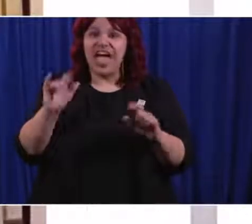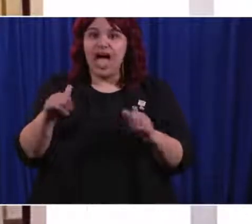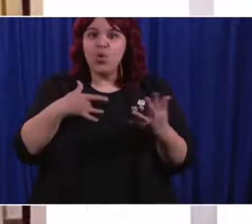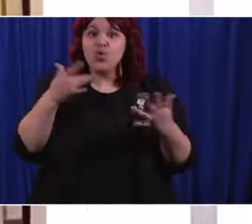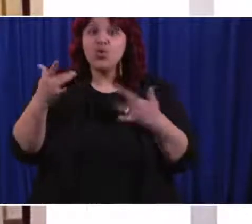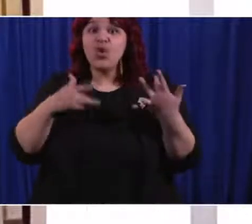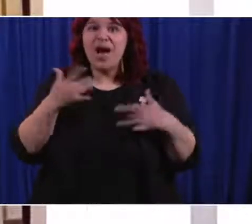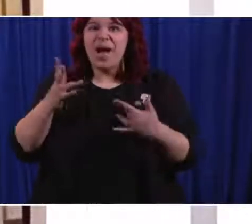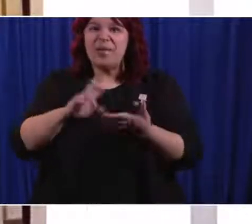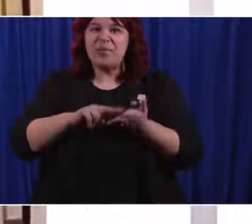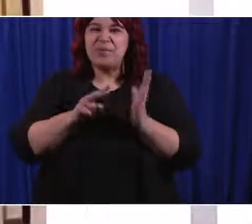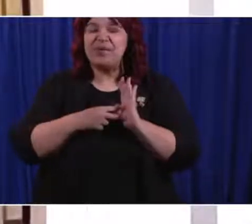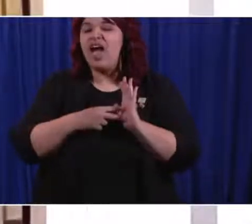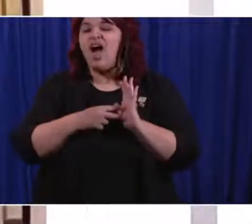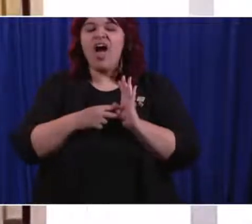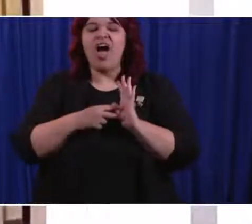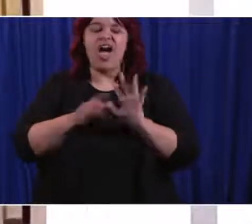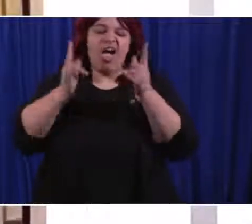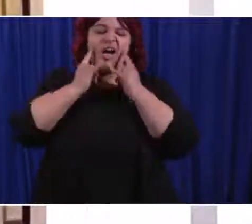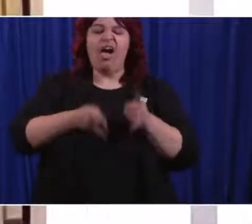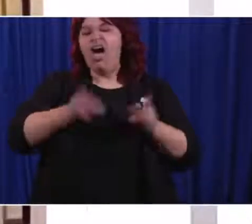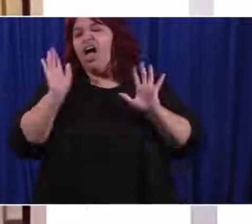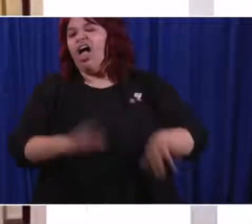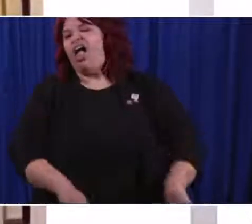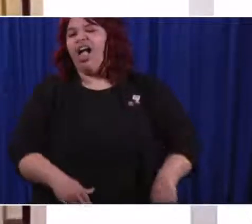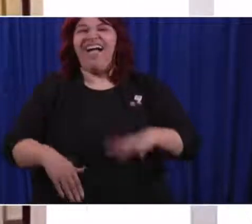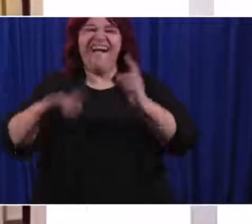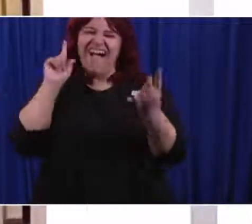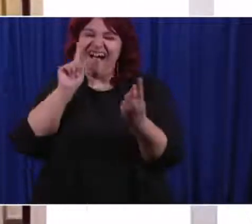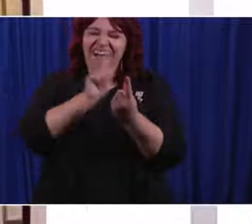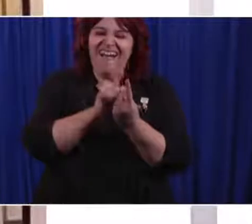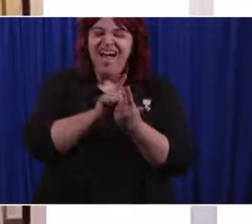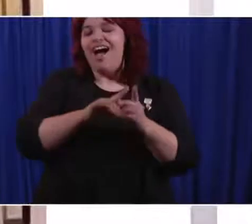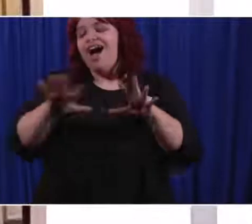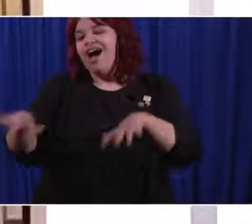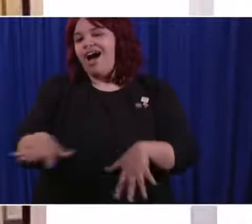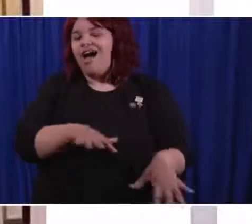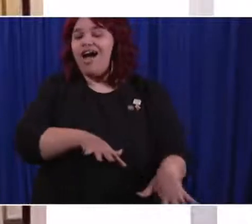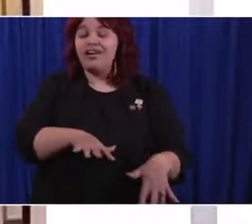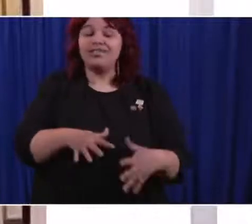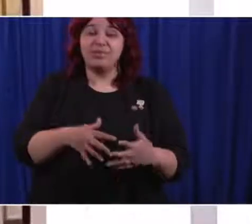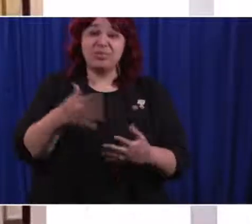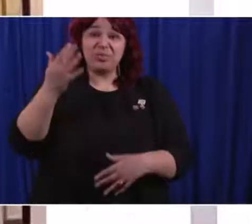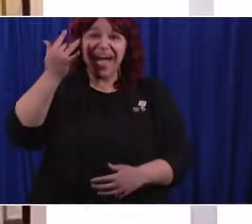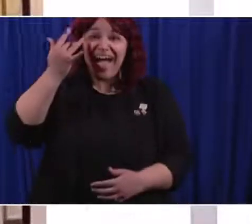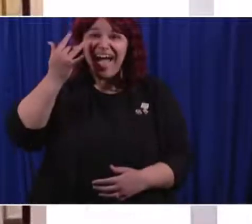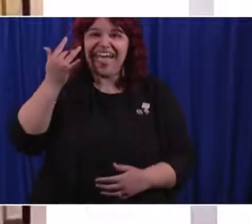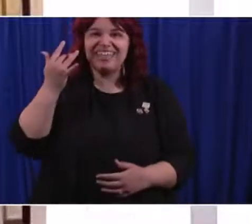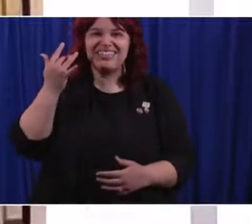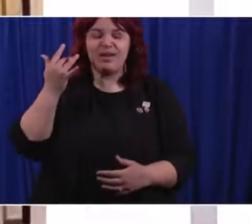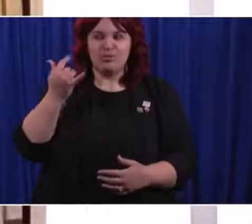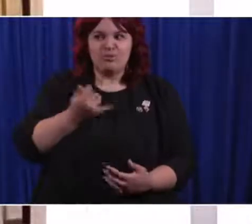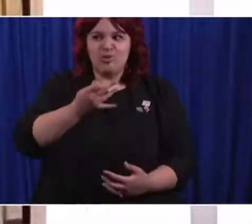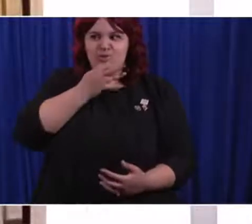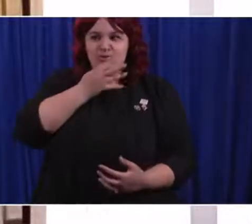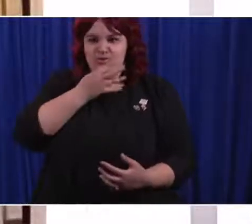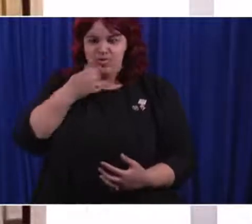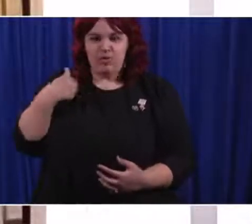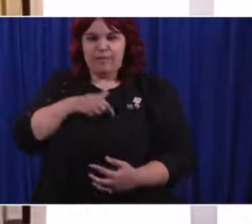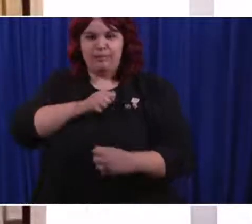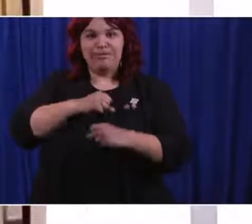doubt, every day we are, in fact, getting closer to victory, but we haven't reached the finish line